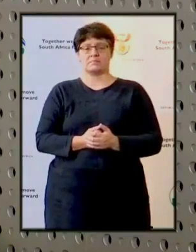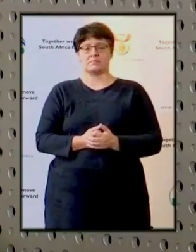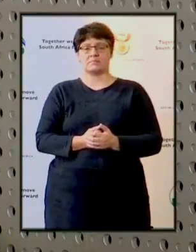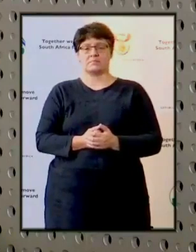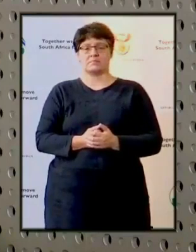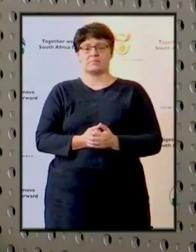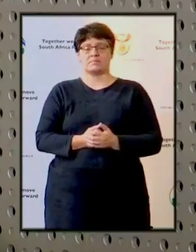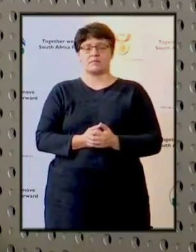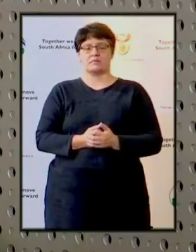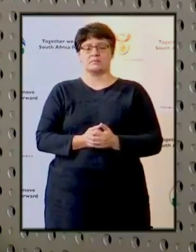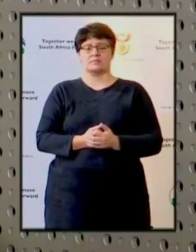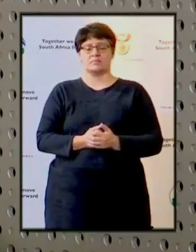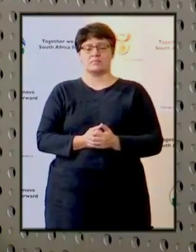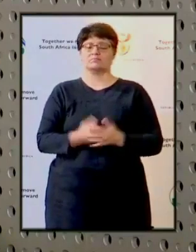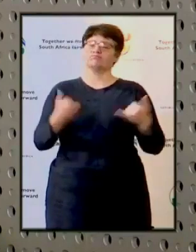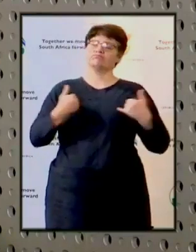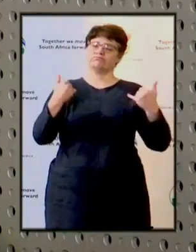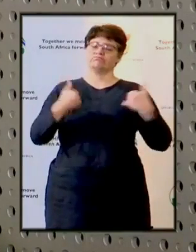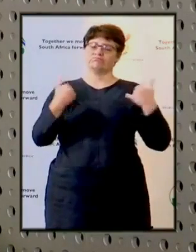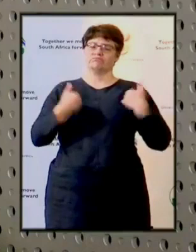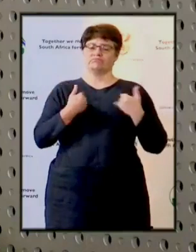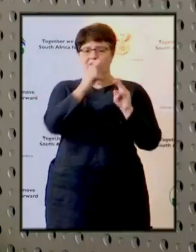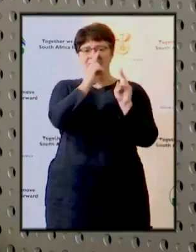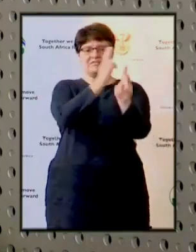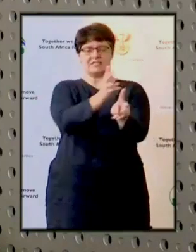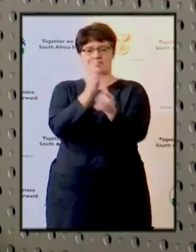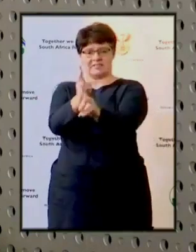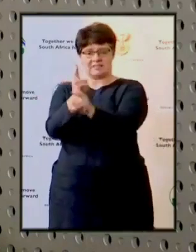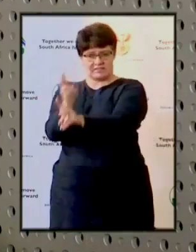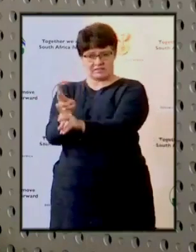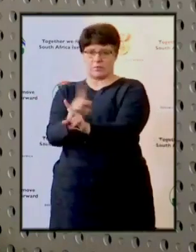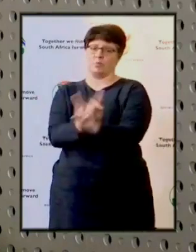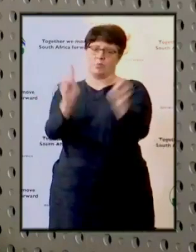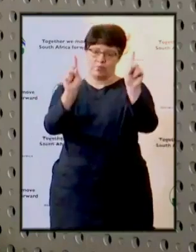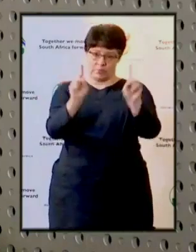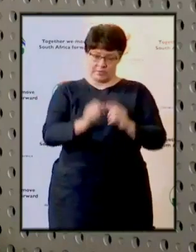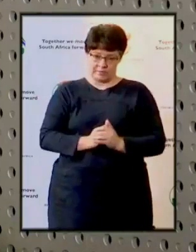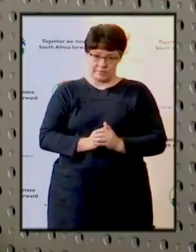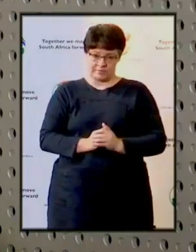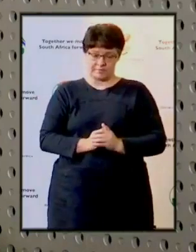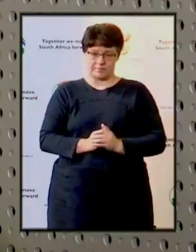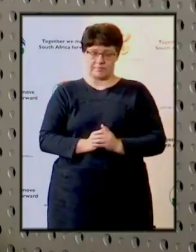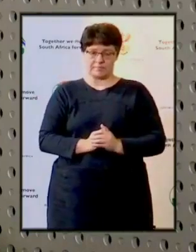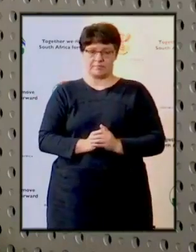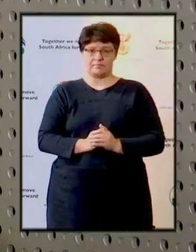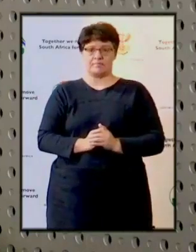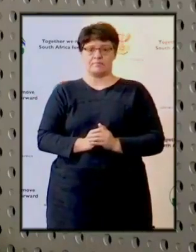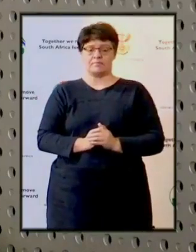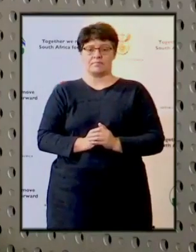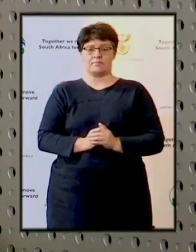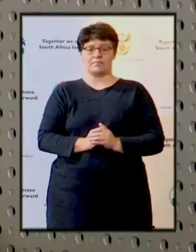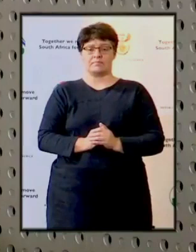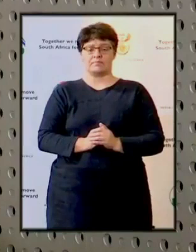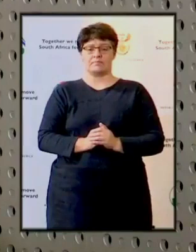again, recreational visits are not allowed. Now I'm going to go